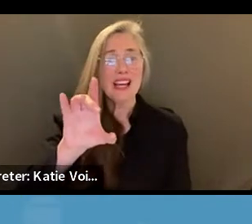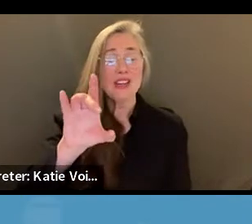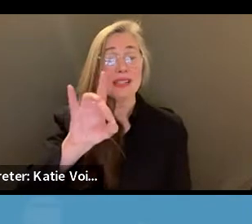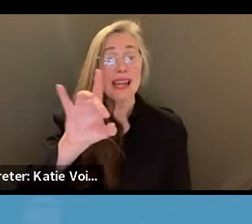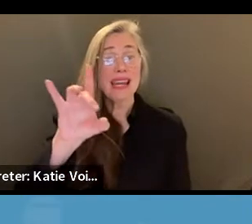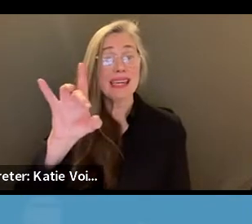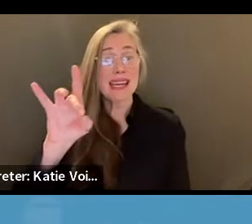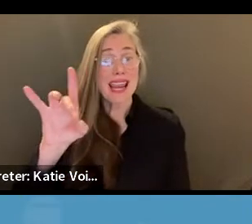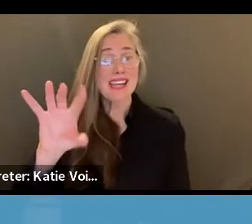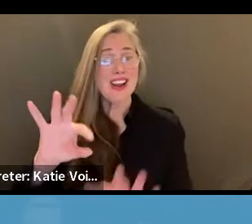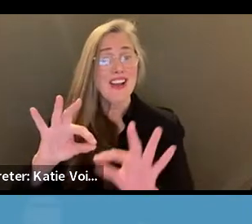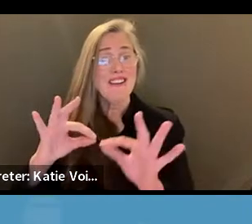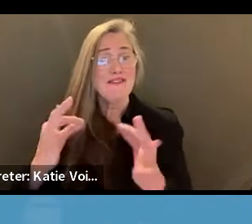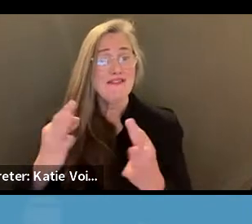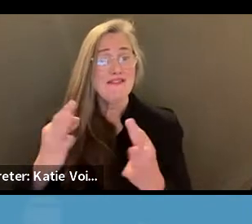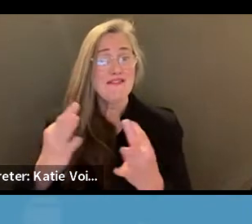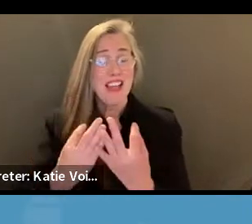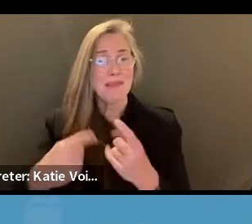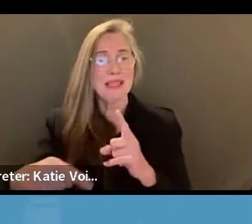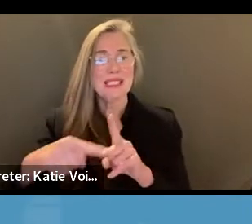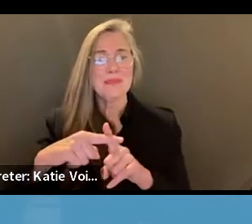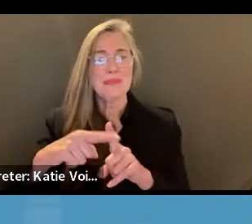caregivers that participated in this,